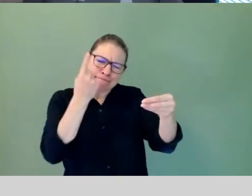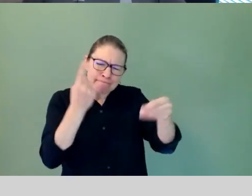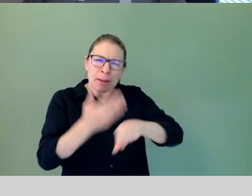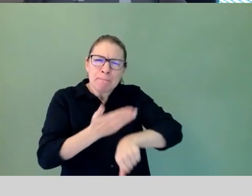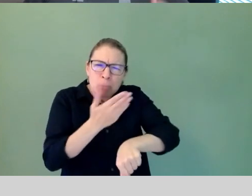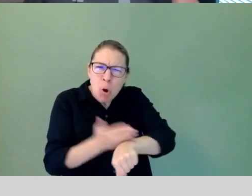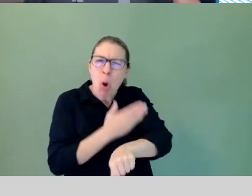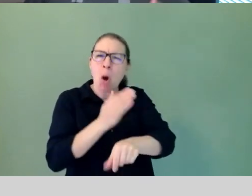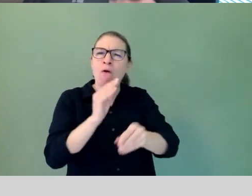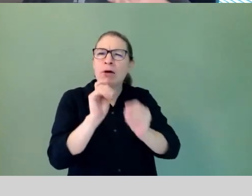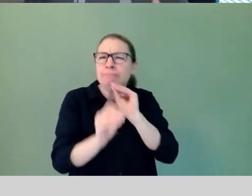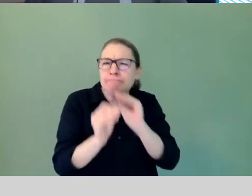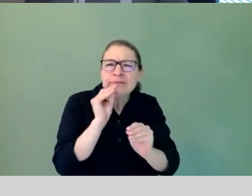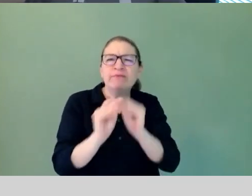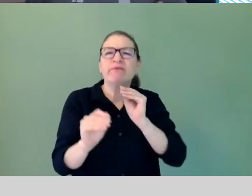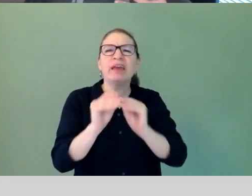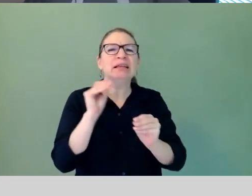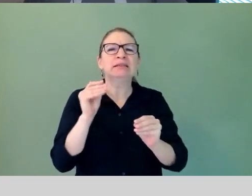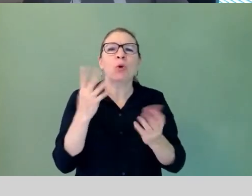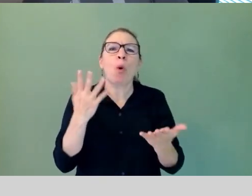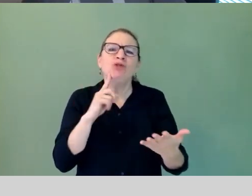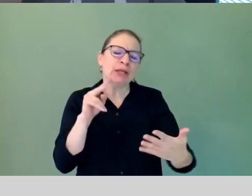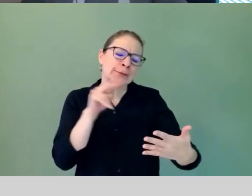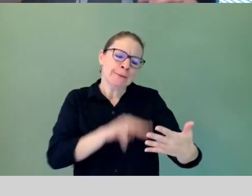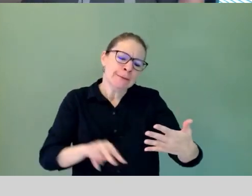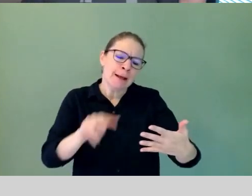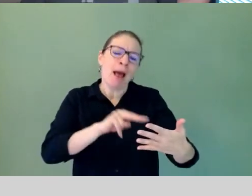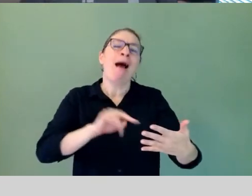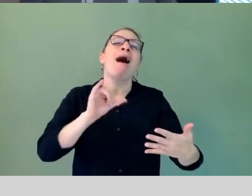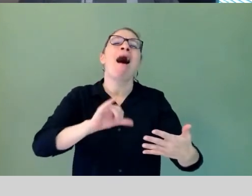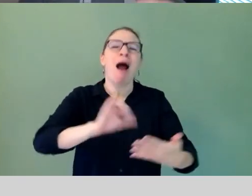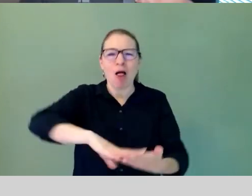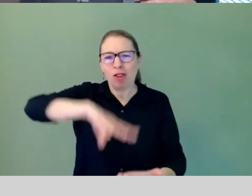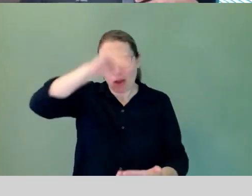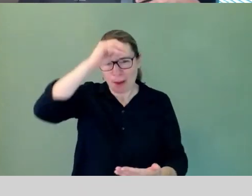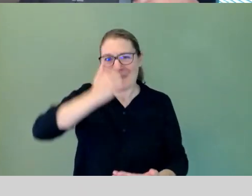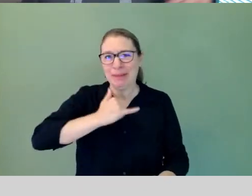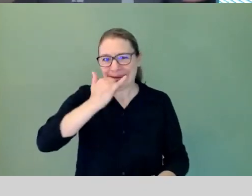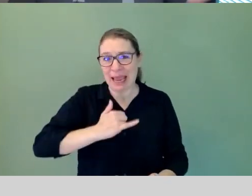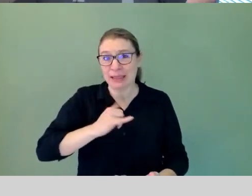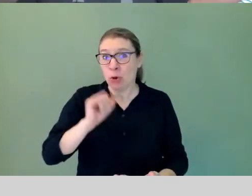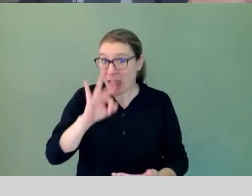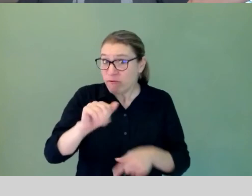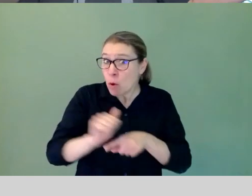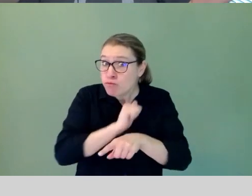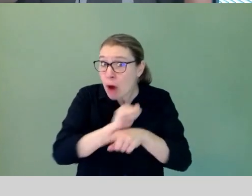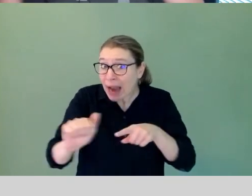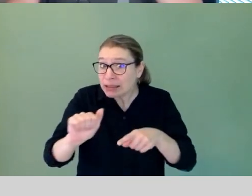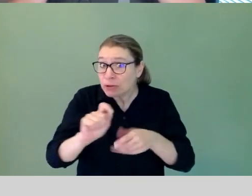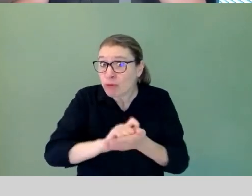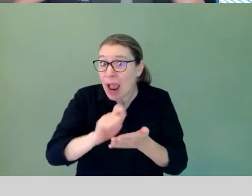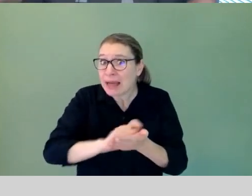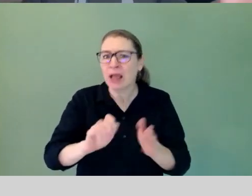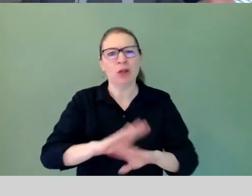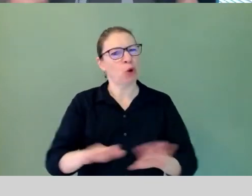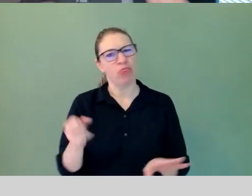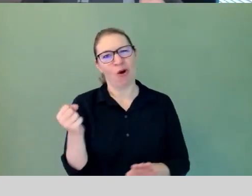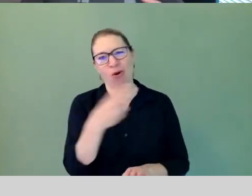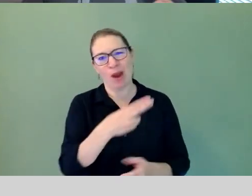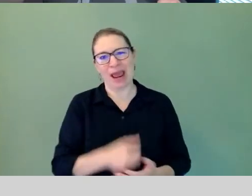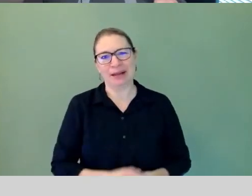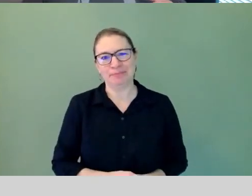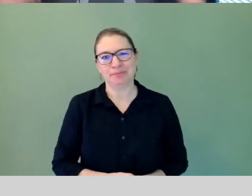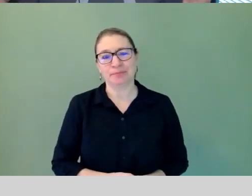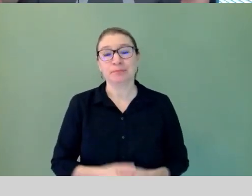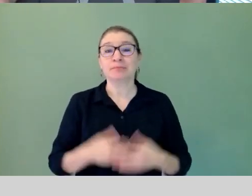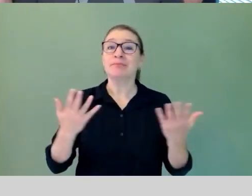you're going to be doing all this writing, definitely don't throw it away. So those are my tips. How can you get started